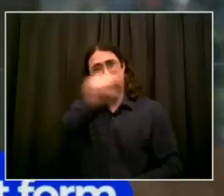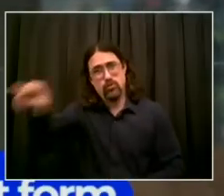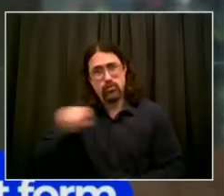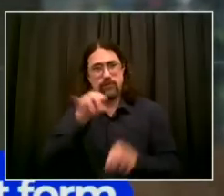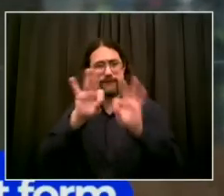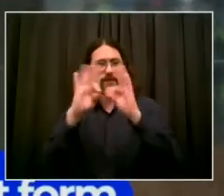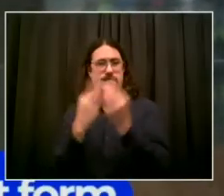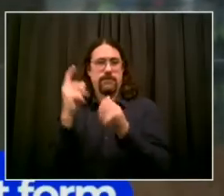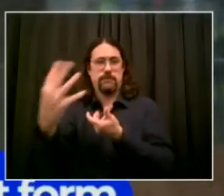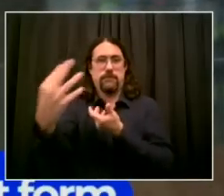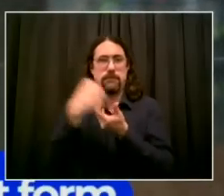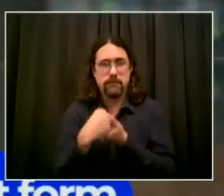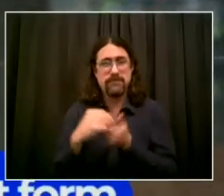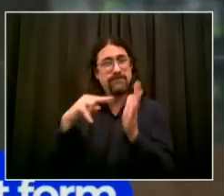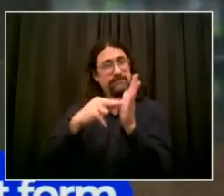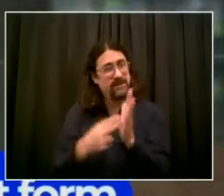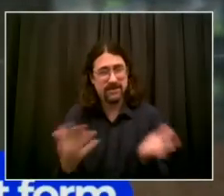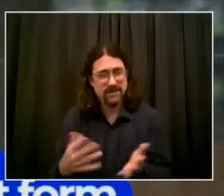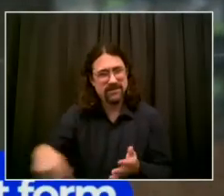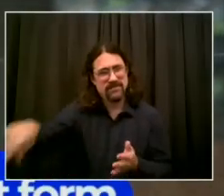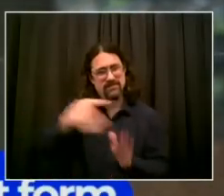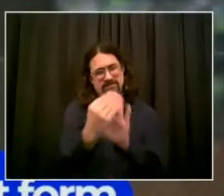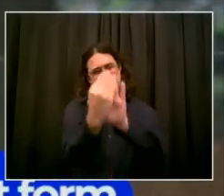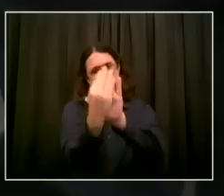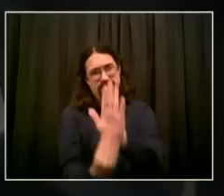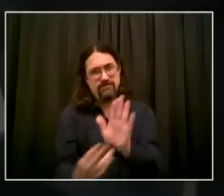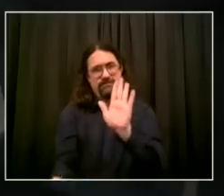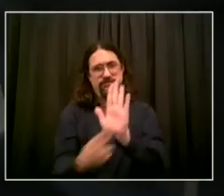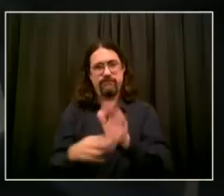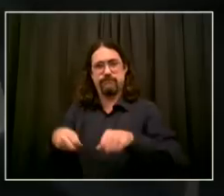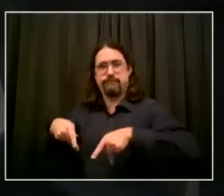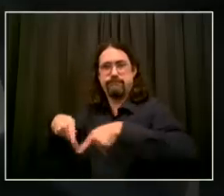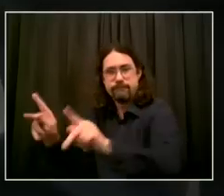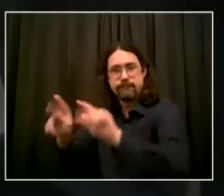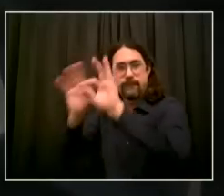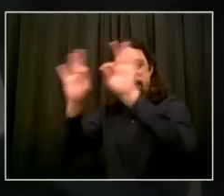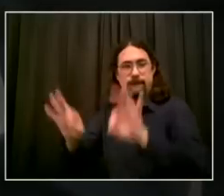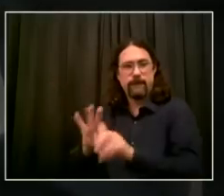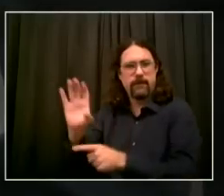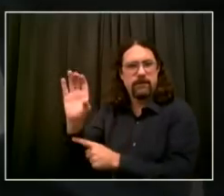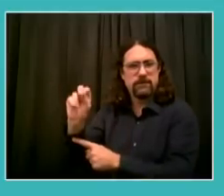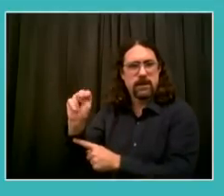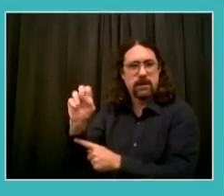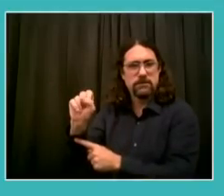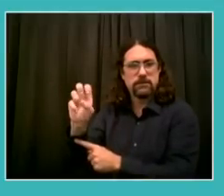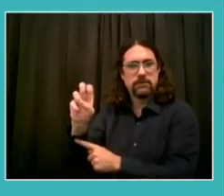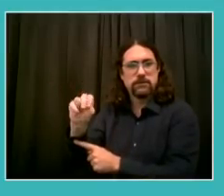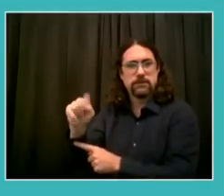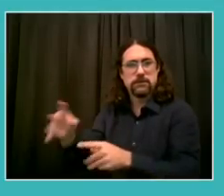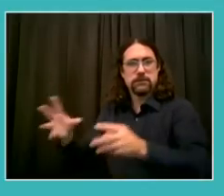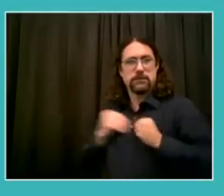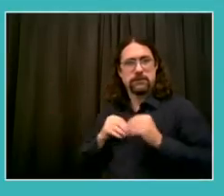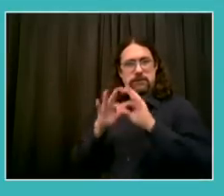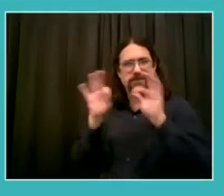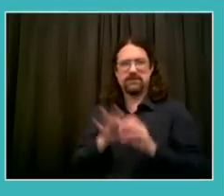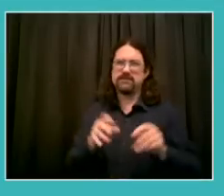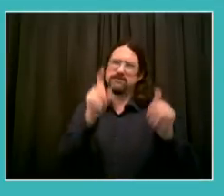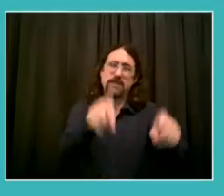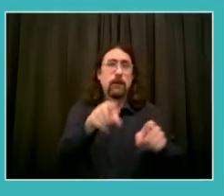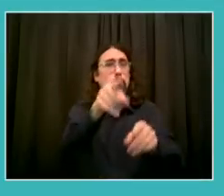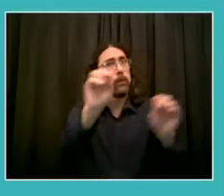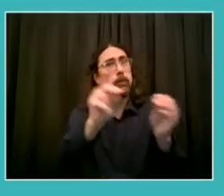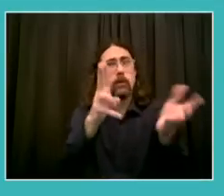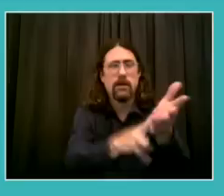soon as possible. We strongly encourage you to provide consent for your child to take part in testing. This is critical in our ongoing